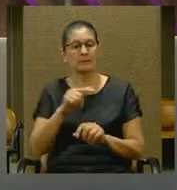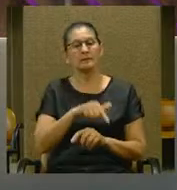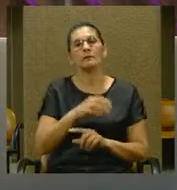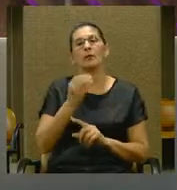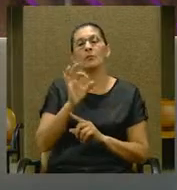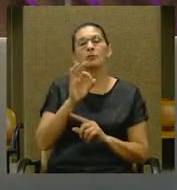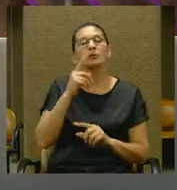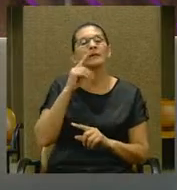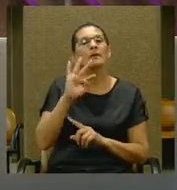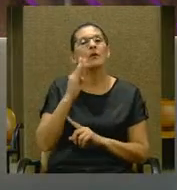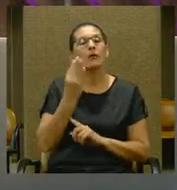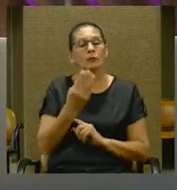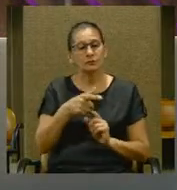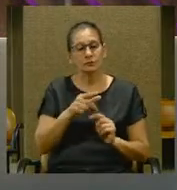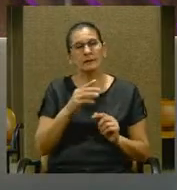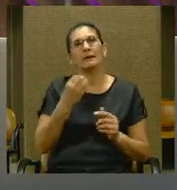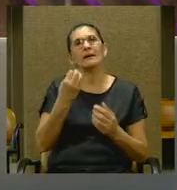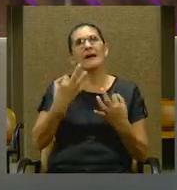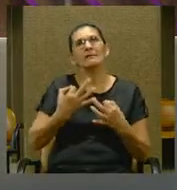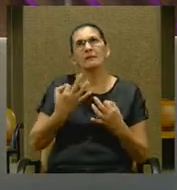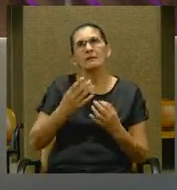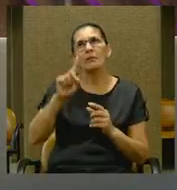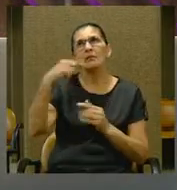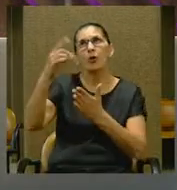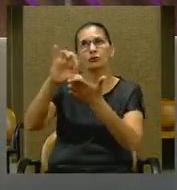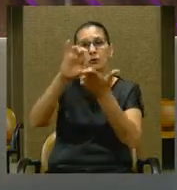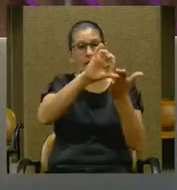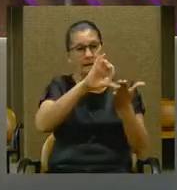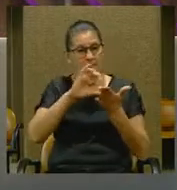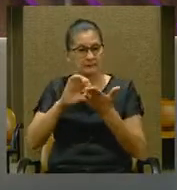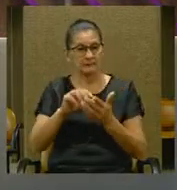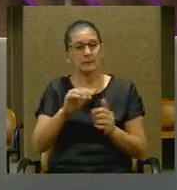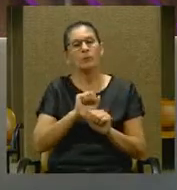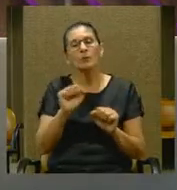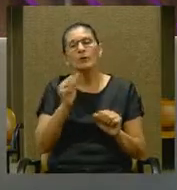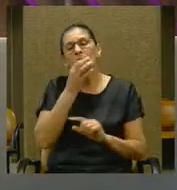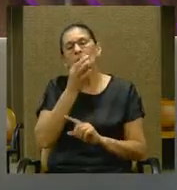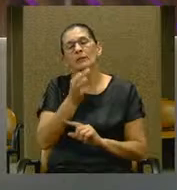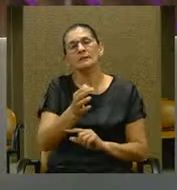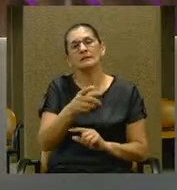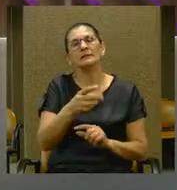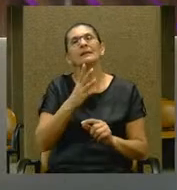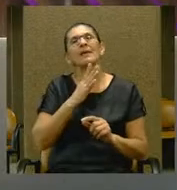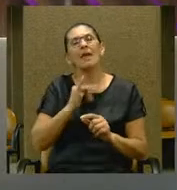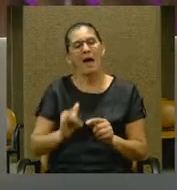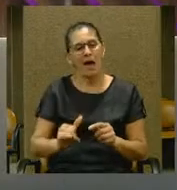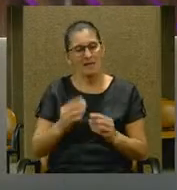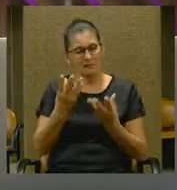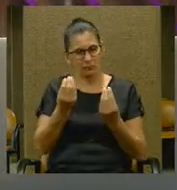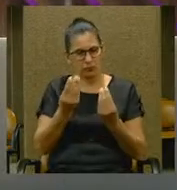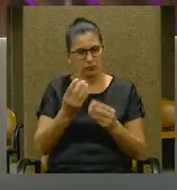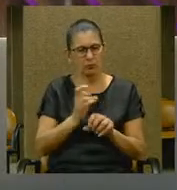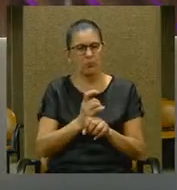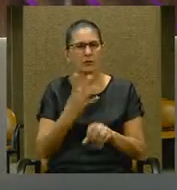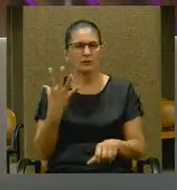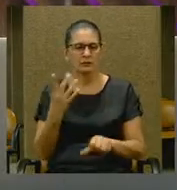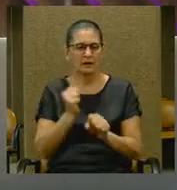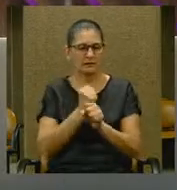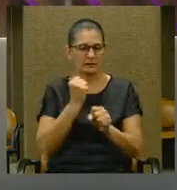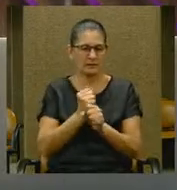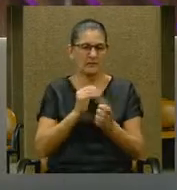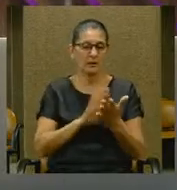topic, we believe it's important to understand the realities of other countries. And today we can say that we have a large staff